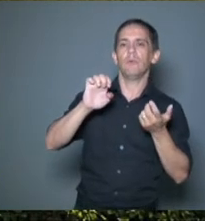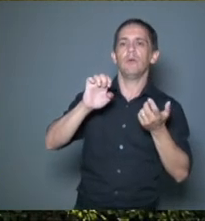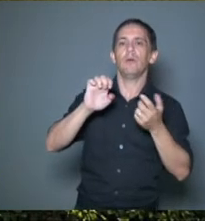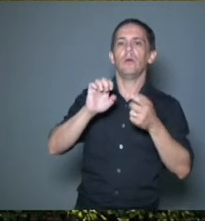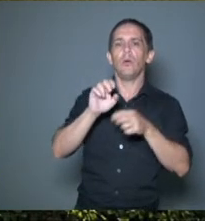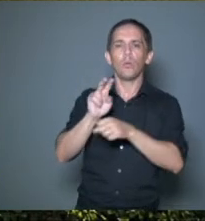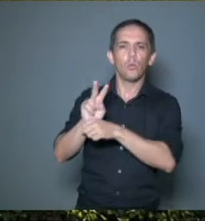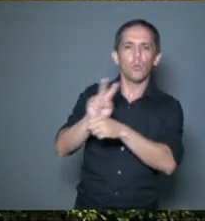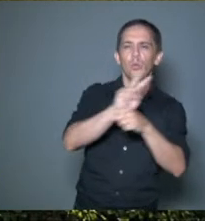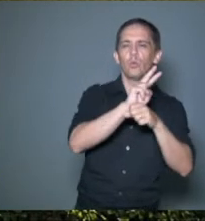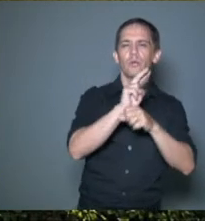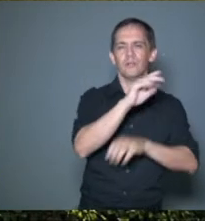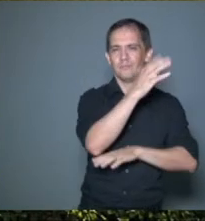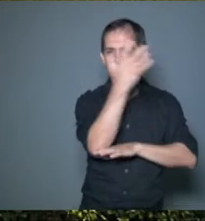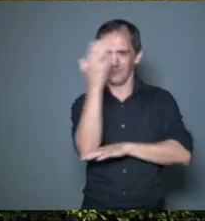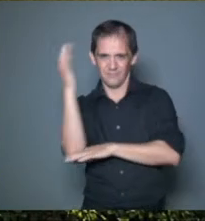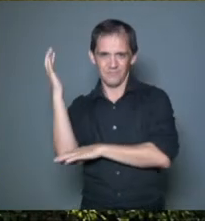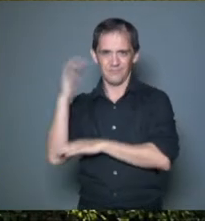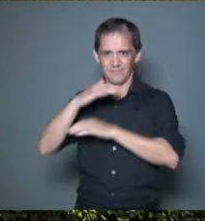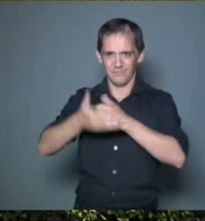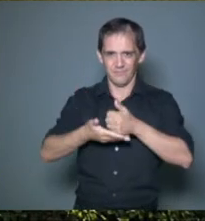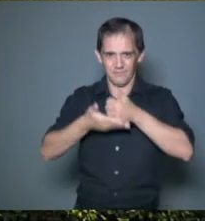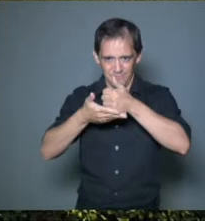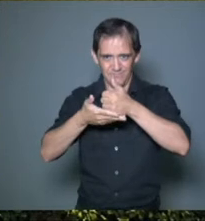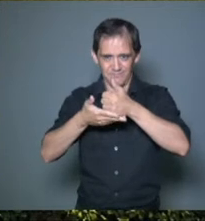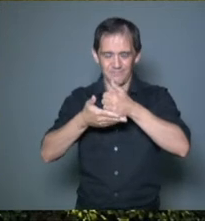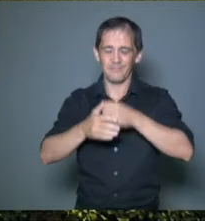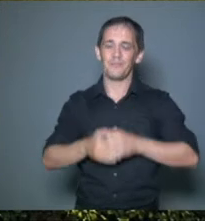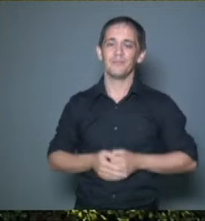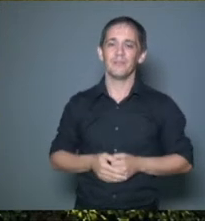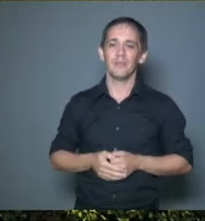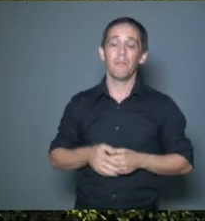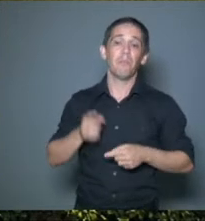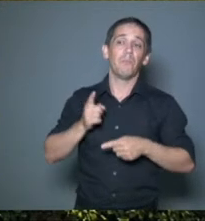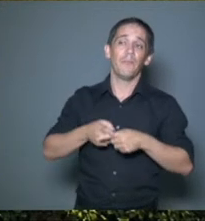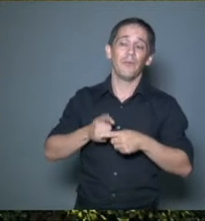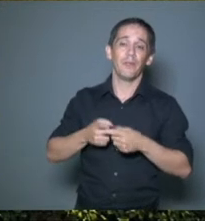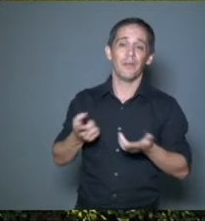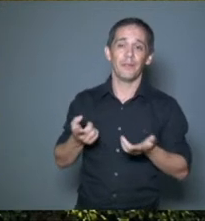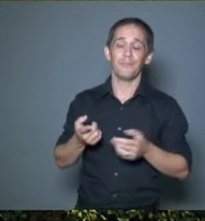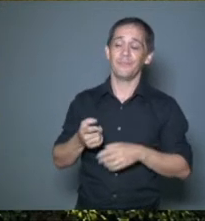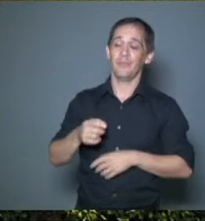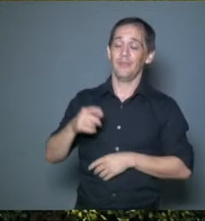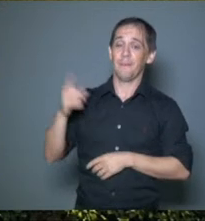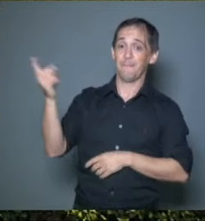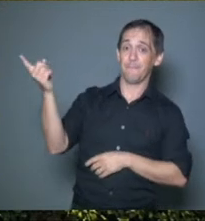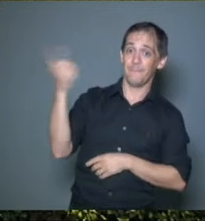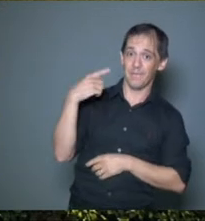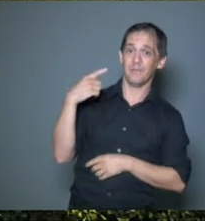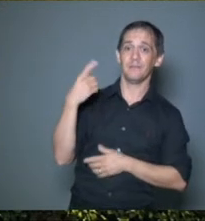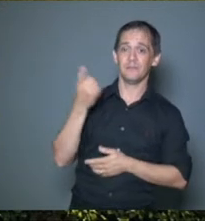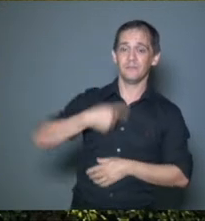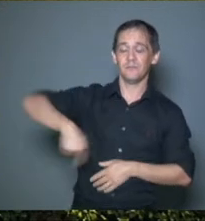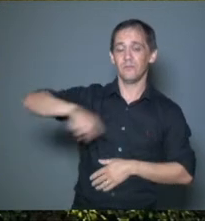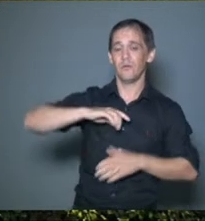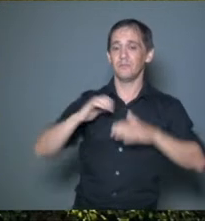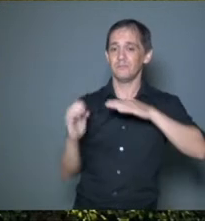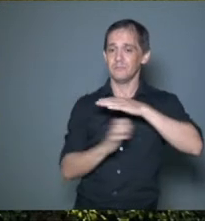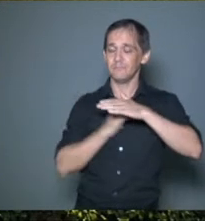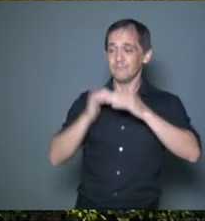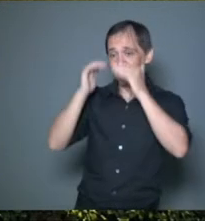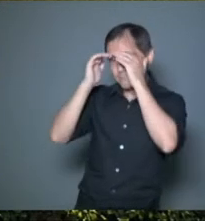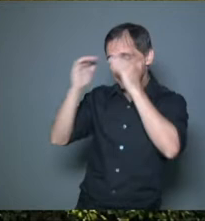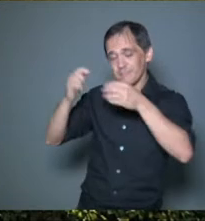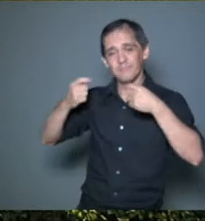change and environmental management systems. So this is what is being